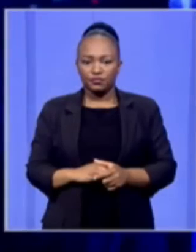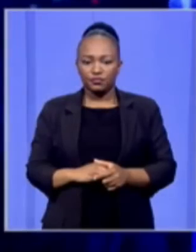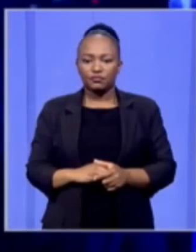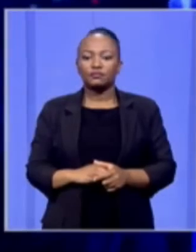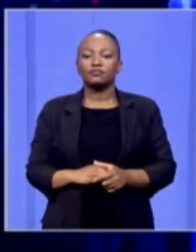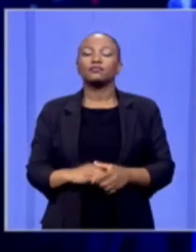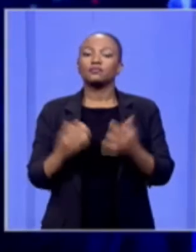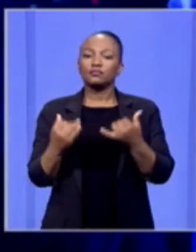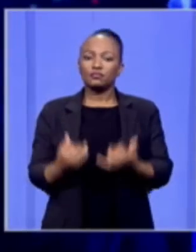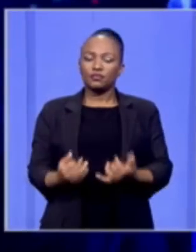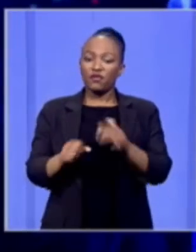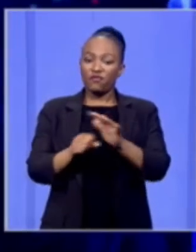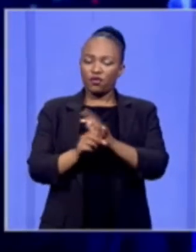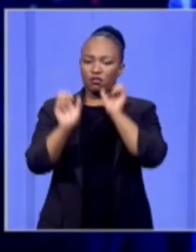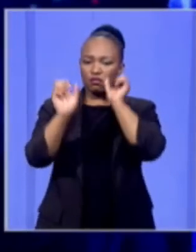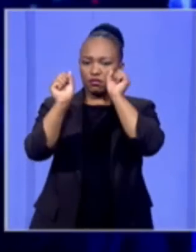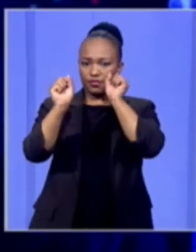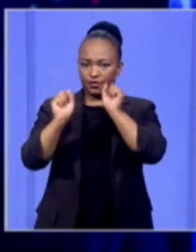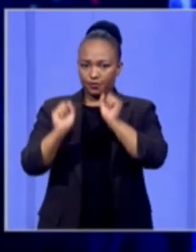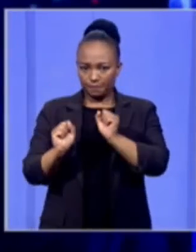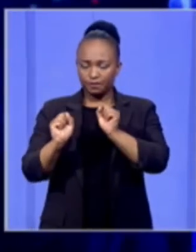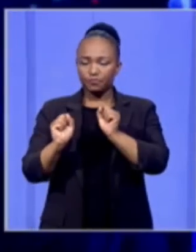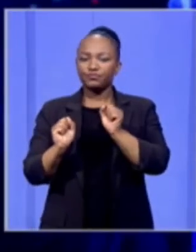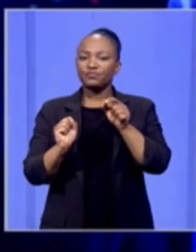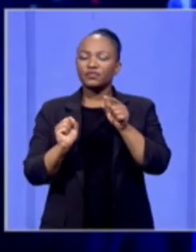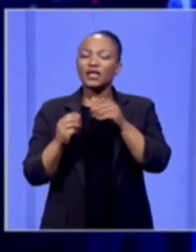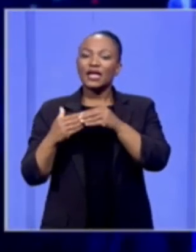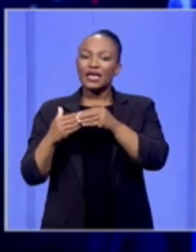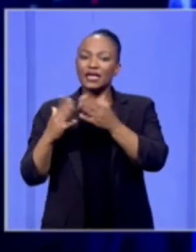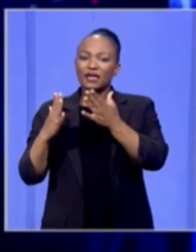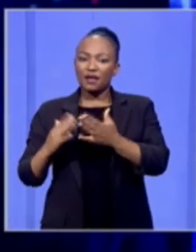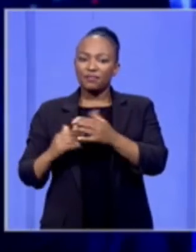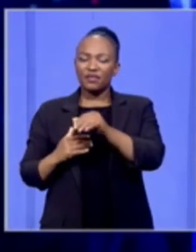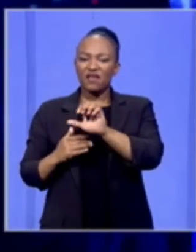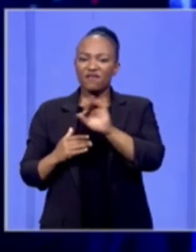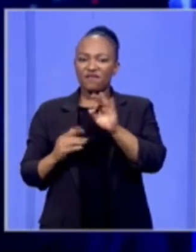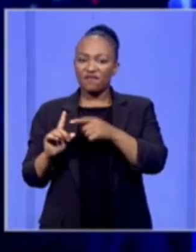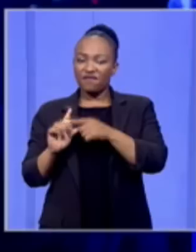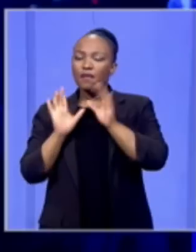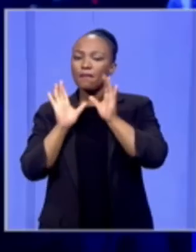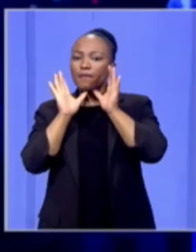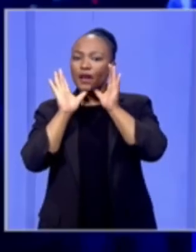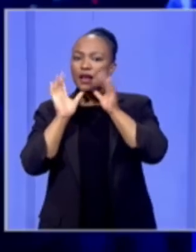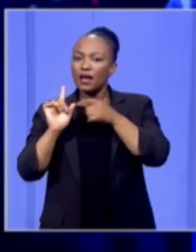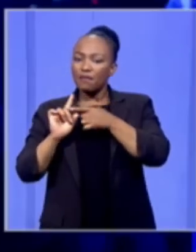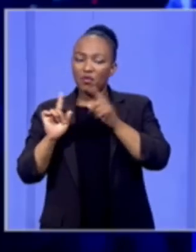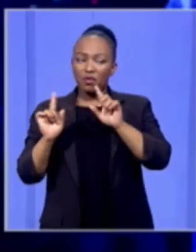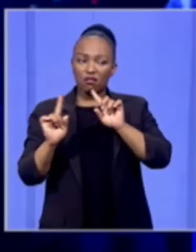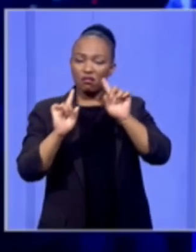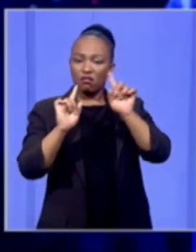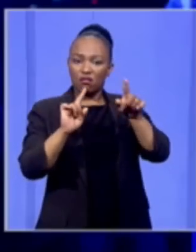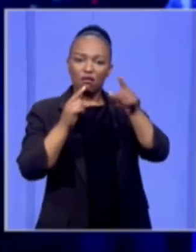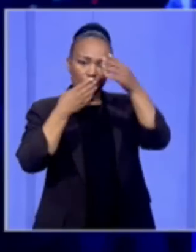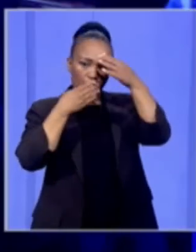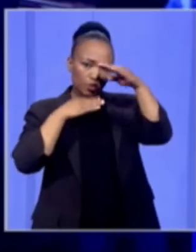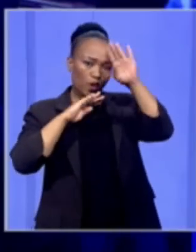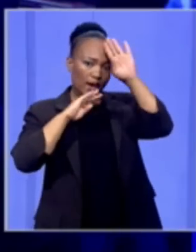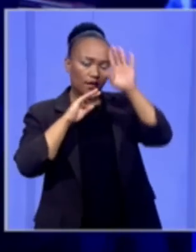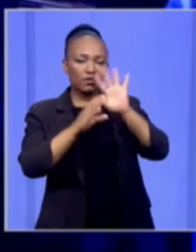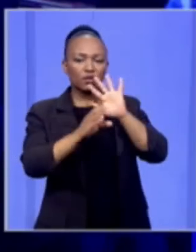Tsona re dithagola semmuso ka ditaba tse reng mo etapele wa EFF Julius Malema o lebile Botswana moo a tla ba le kabelo